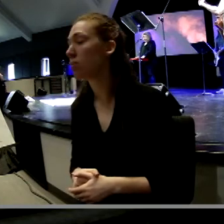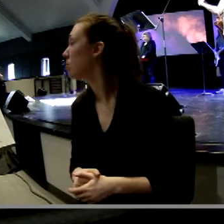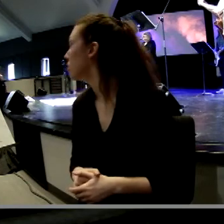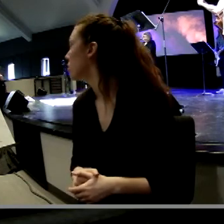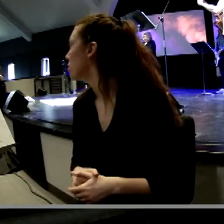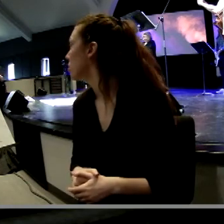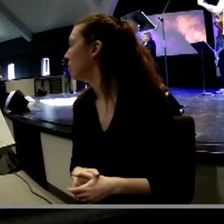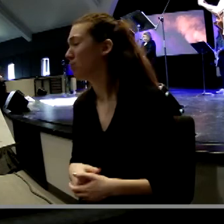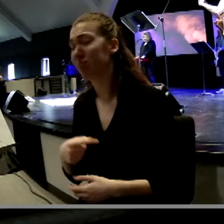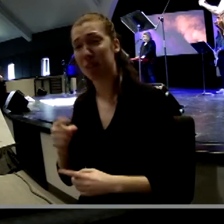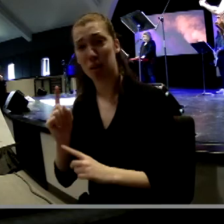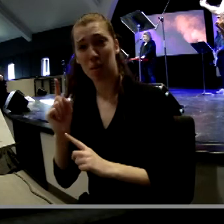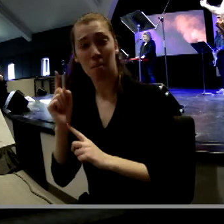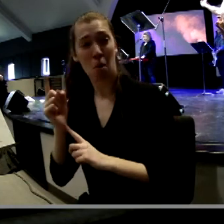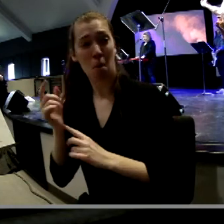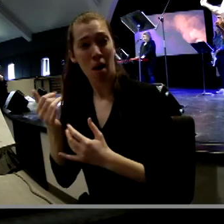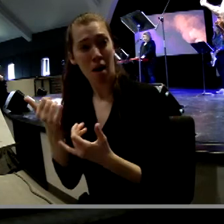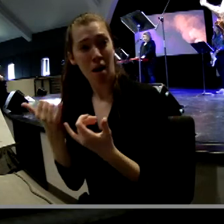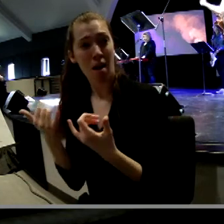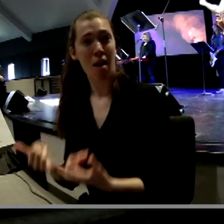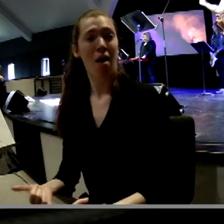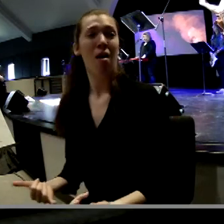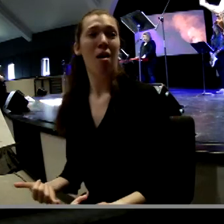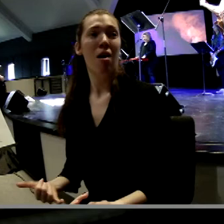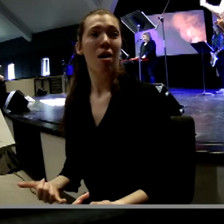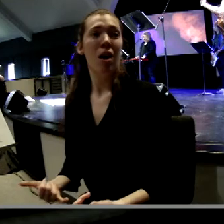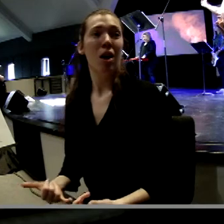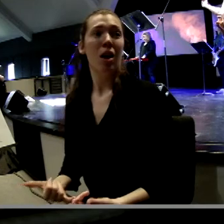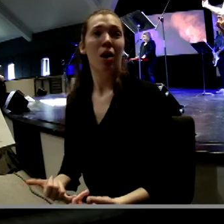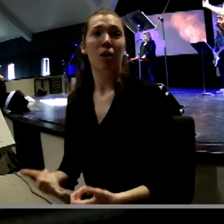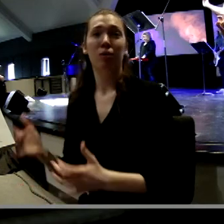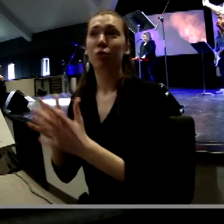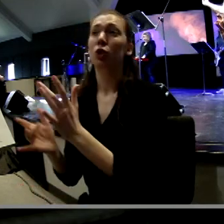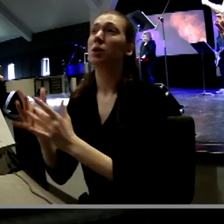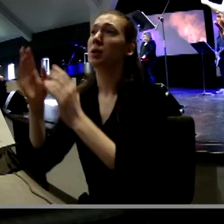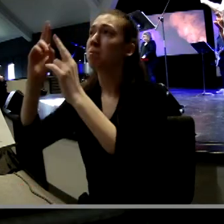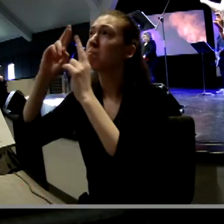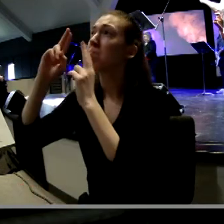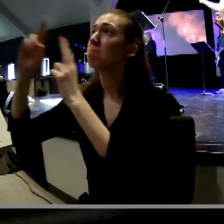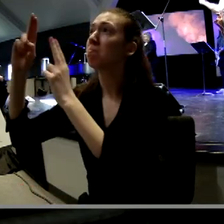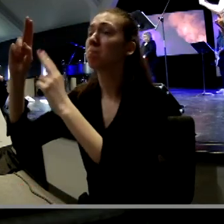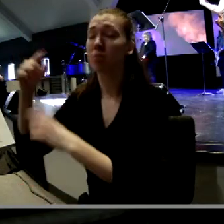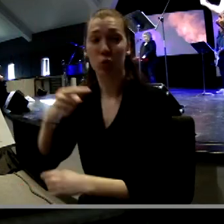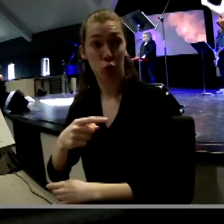this moment where you are now following Jesus, are you a sinner?